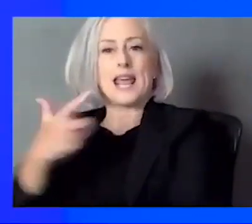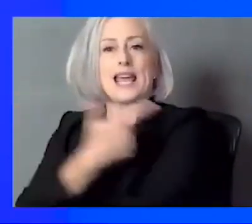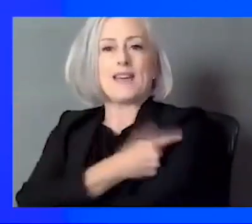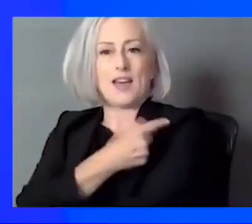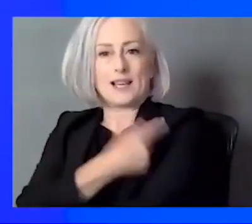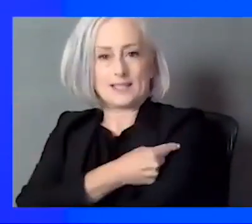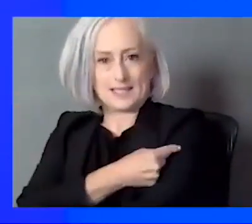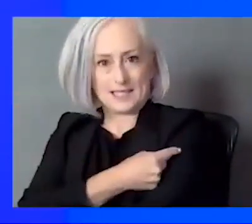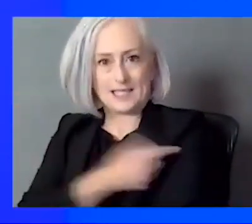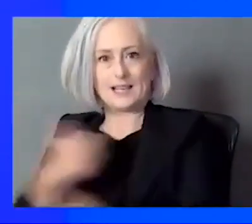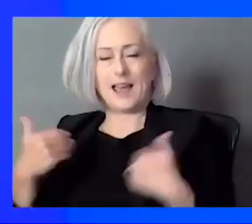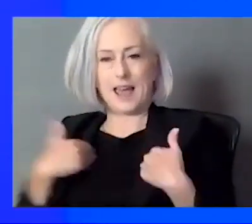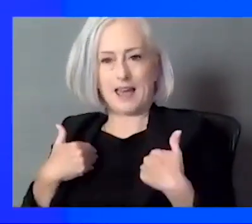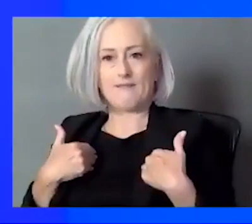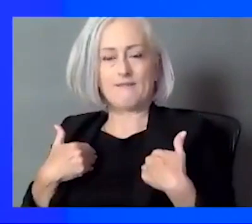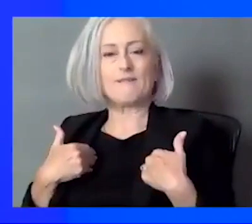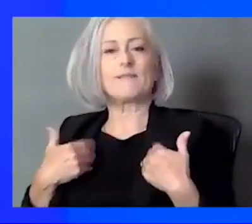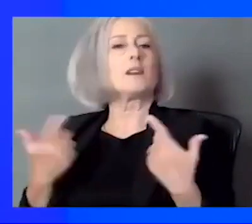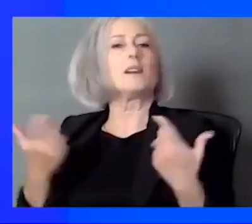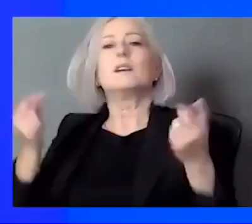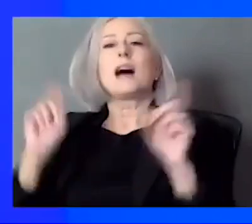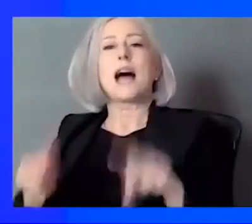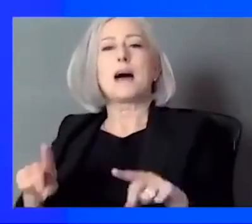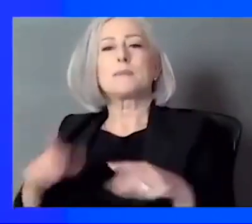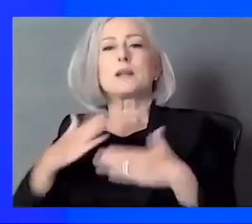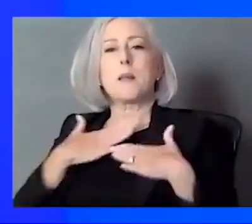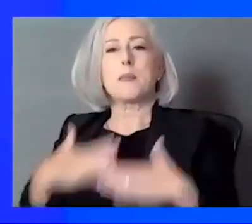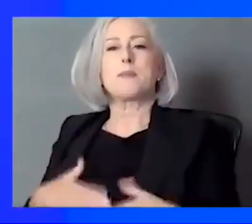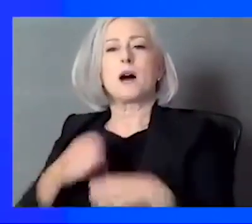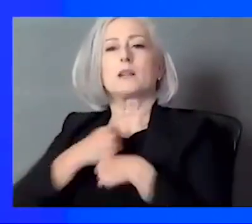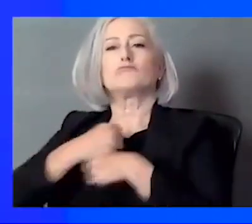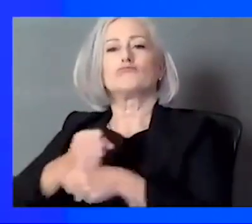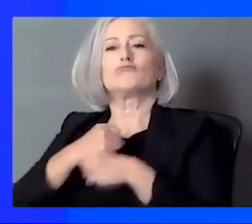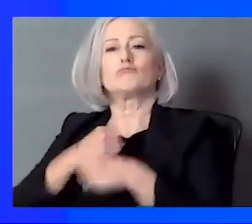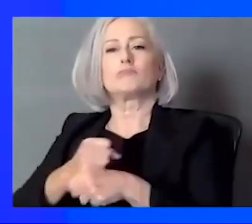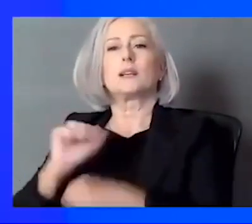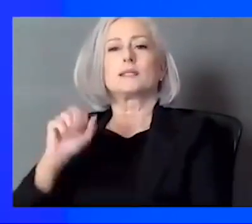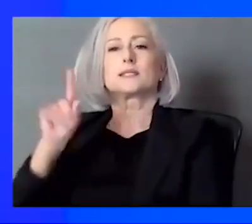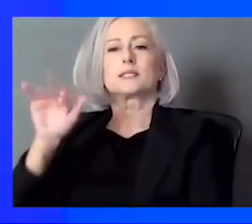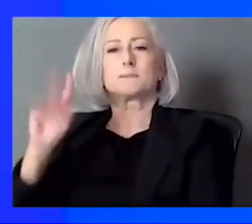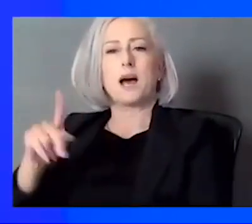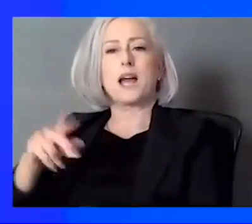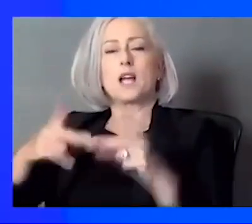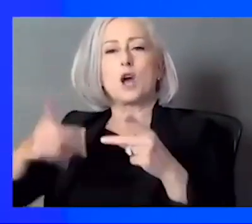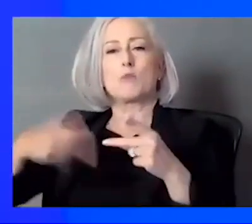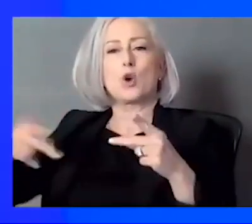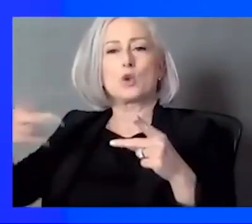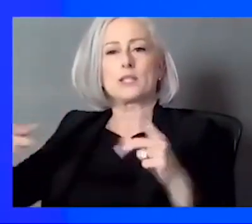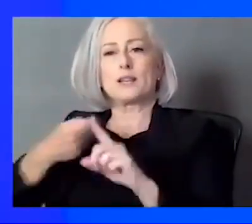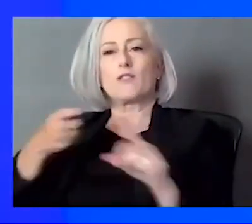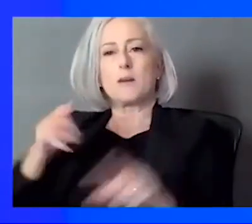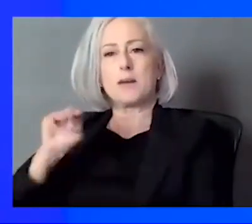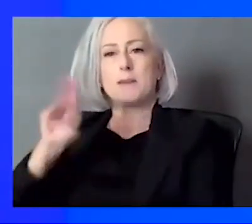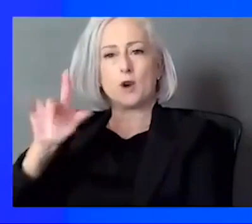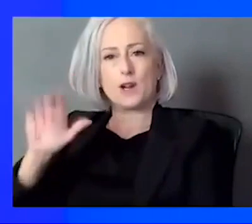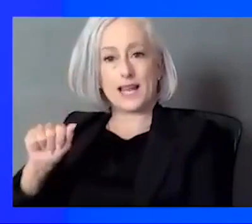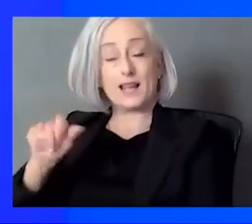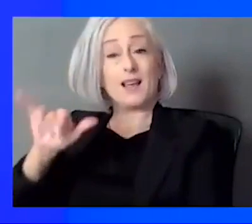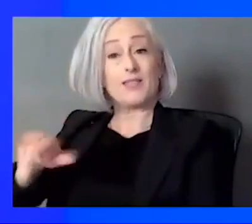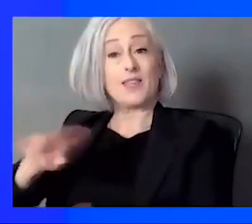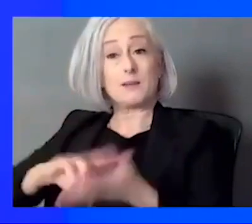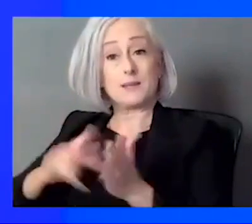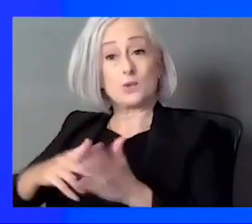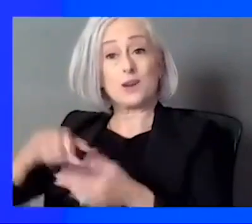starts reproducing the spike protein based on that mRNA, which is the genetic code to create